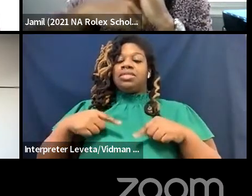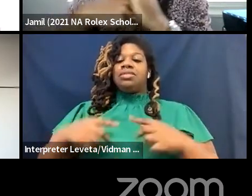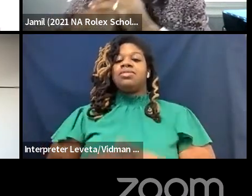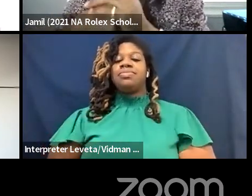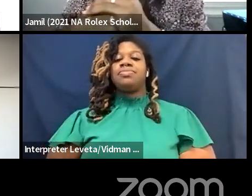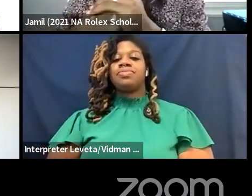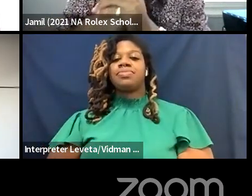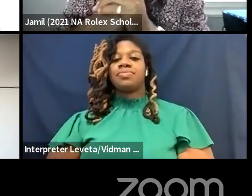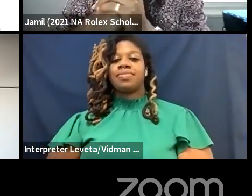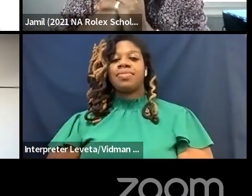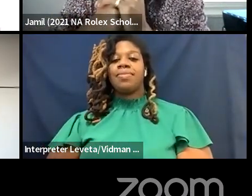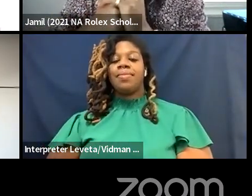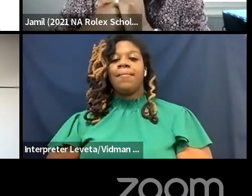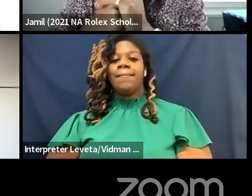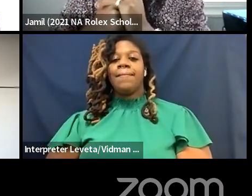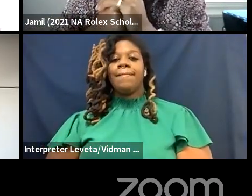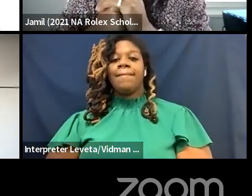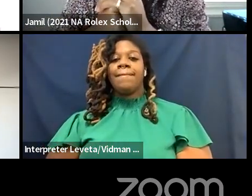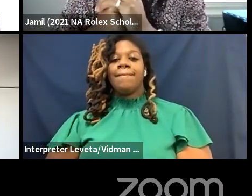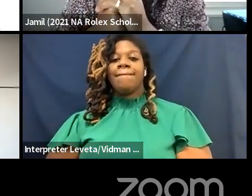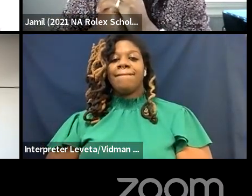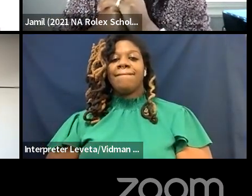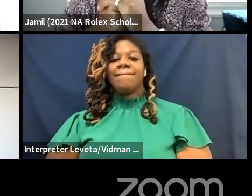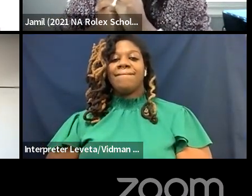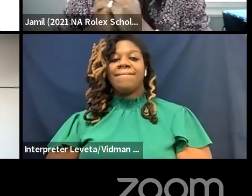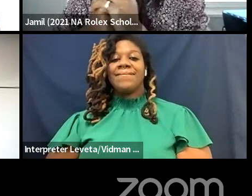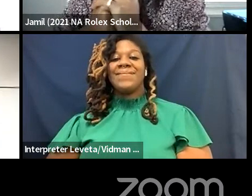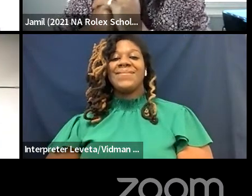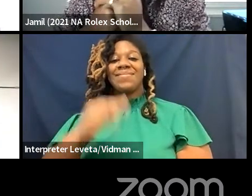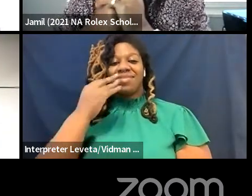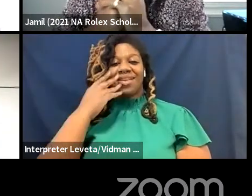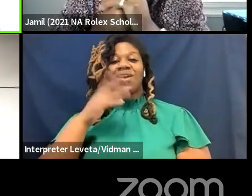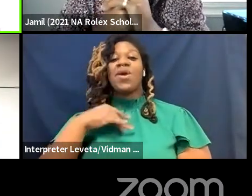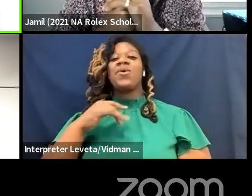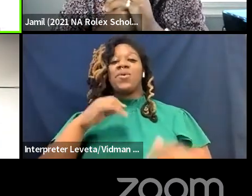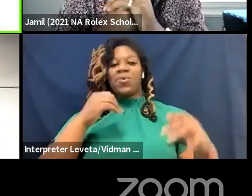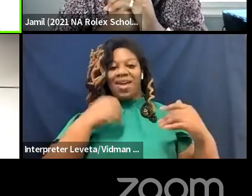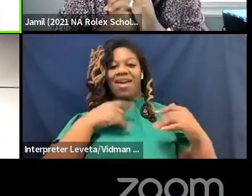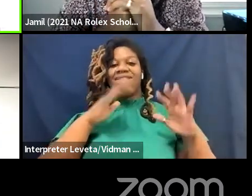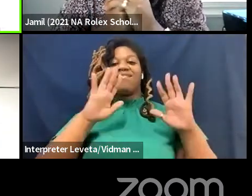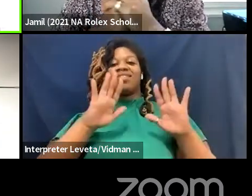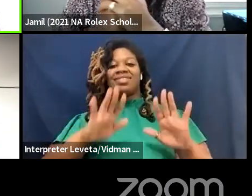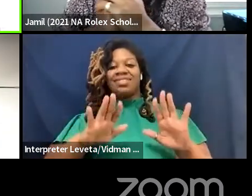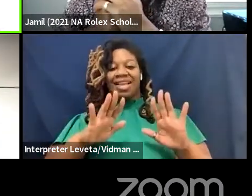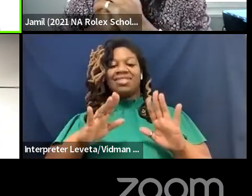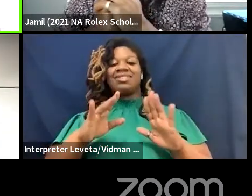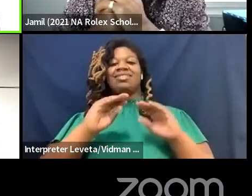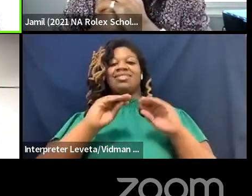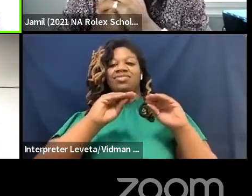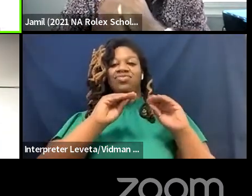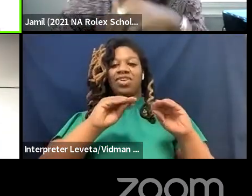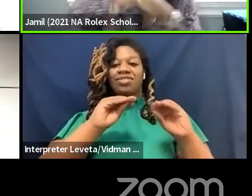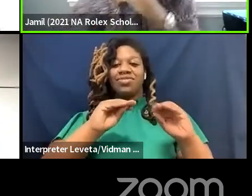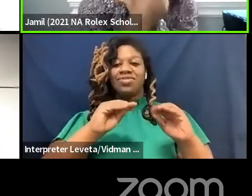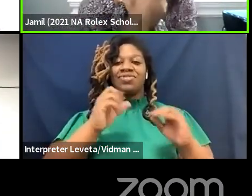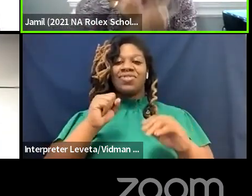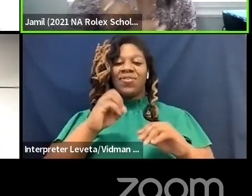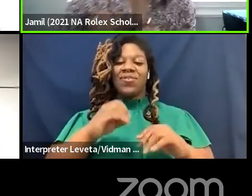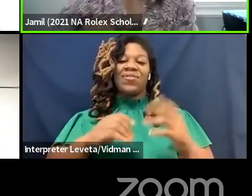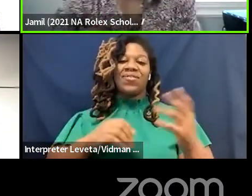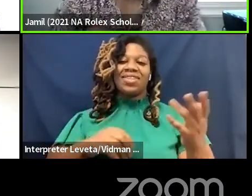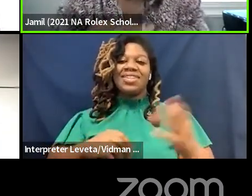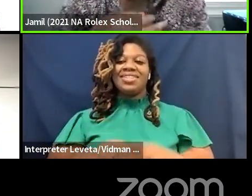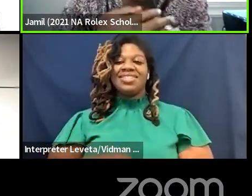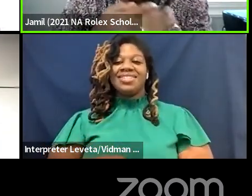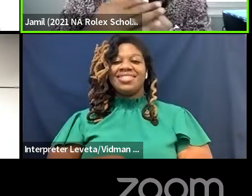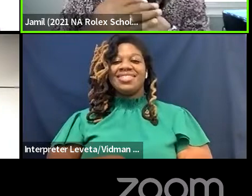Nice. Well, I know you had a fantastic instructor there with you, so yeah. Oh no, the best, top tier, 10 out of 10. 10 out of 10.